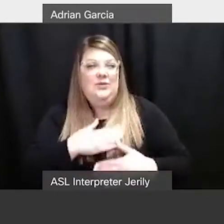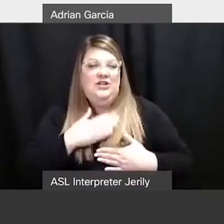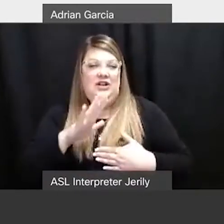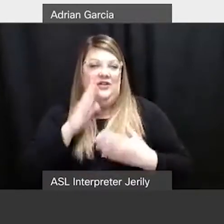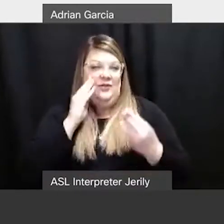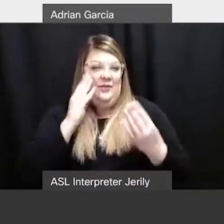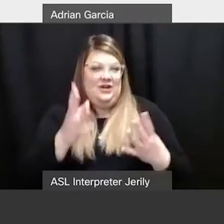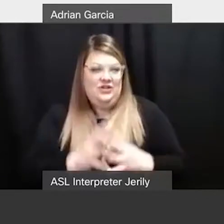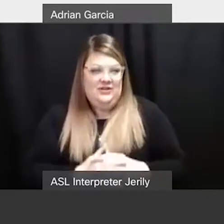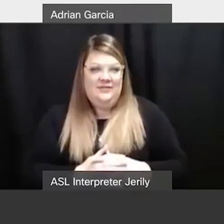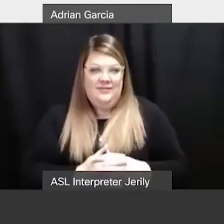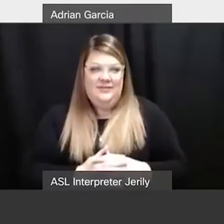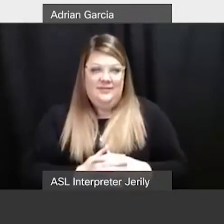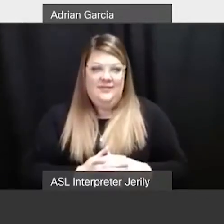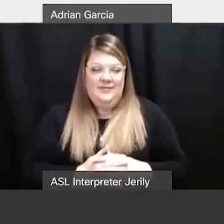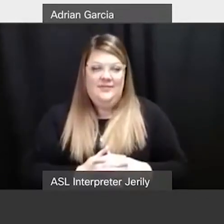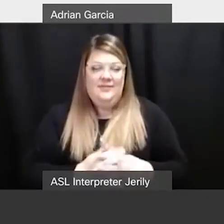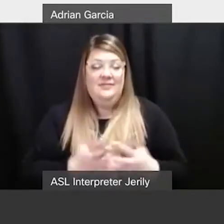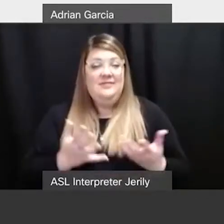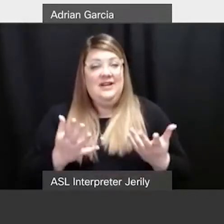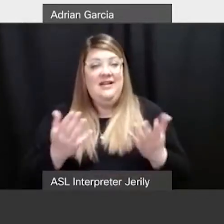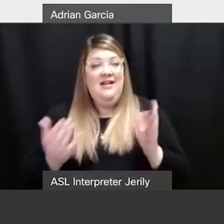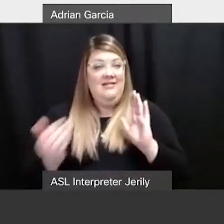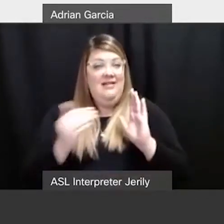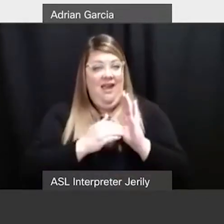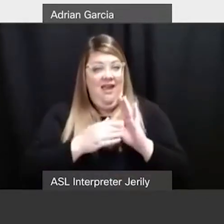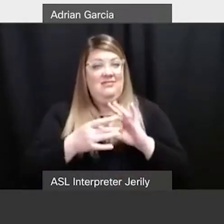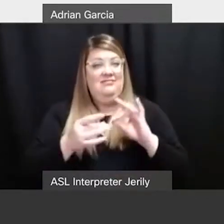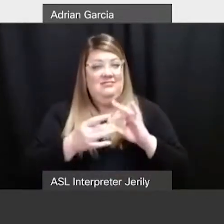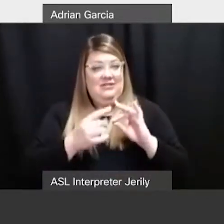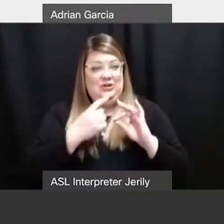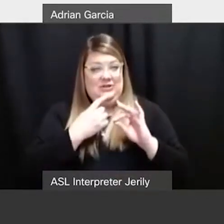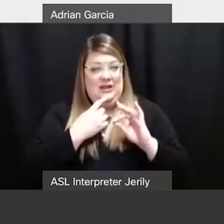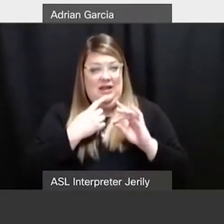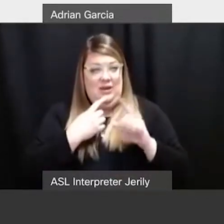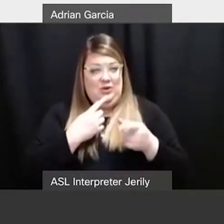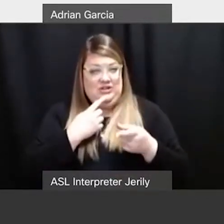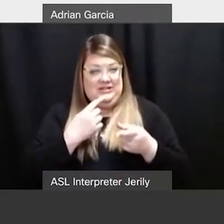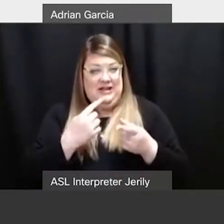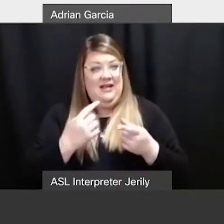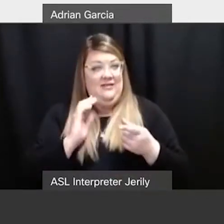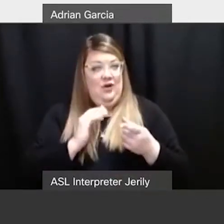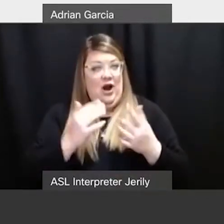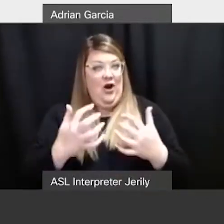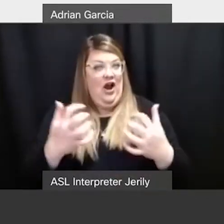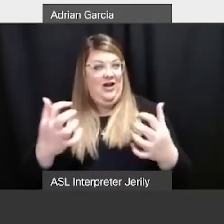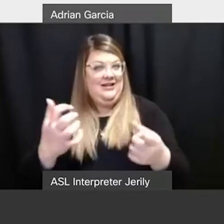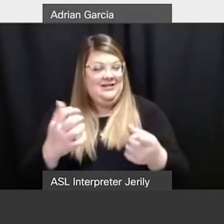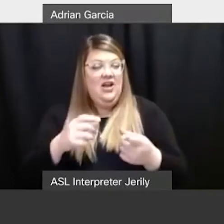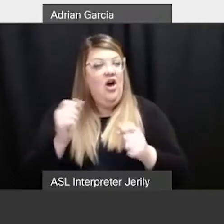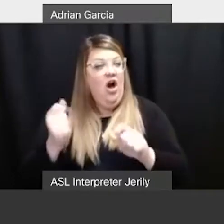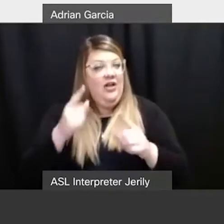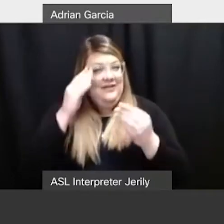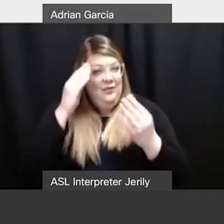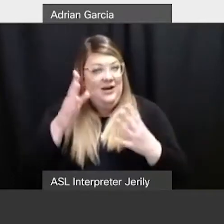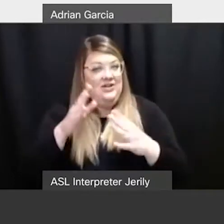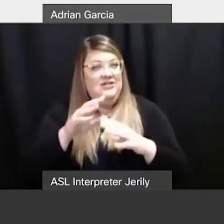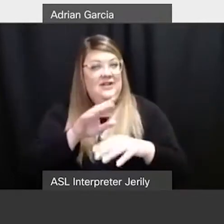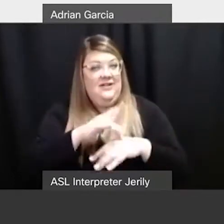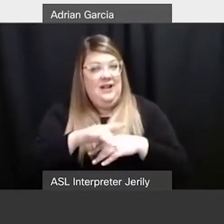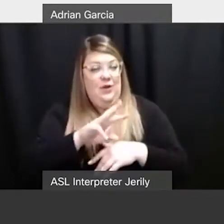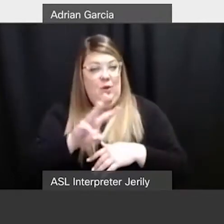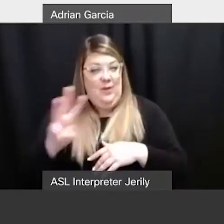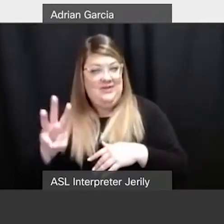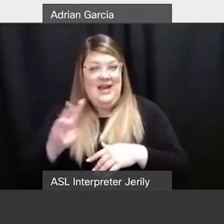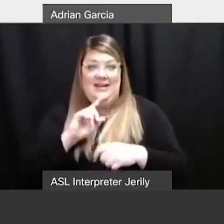information. And just to reiterate what she said for our audience, all this information is available on our website.